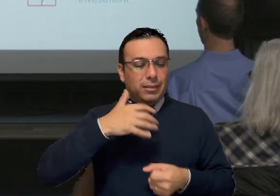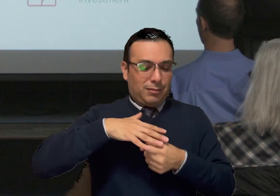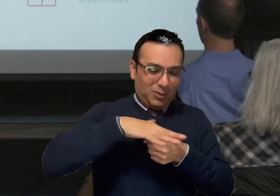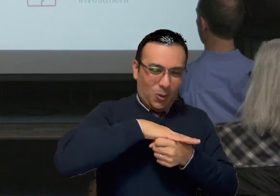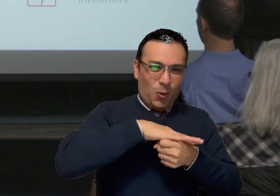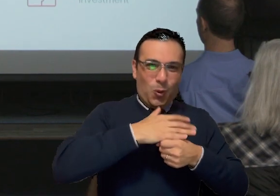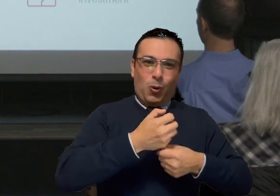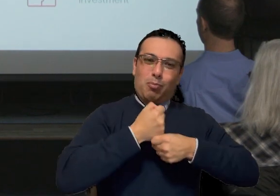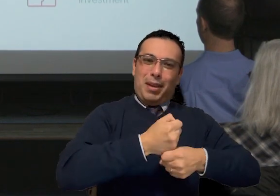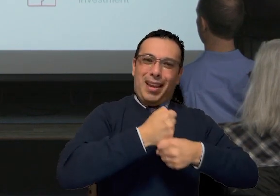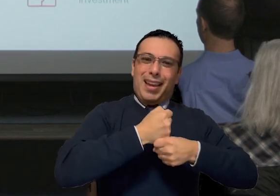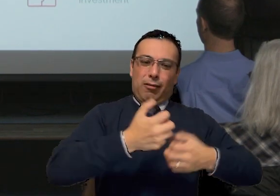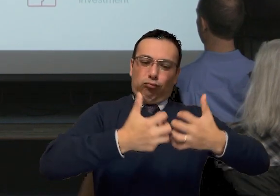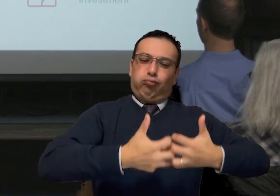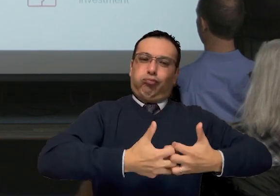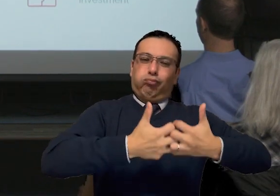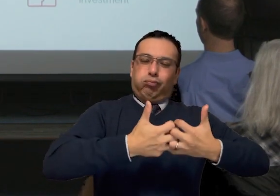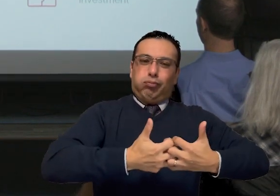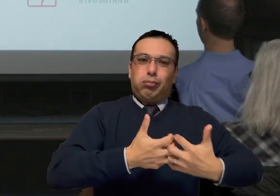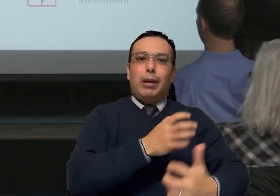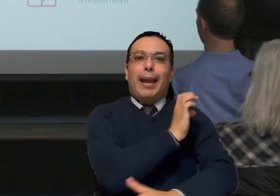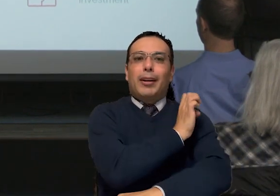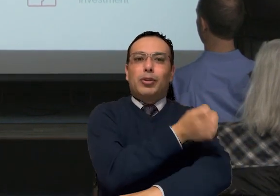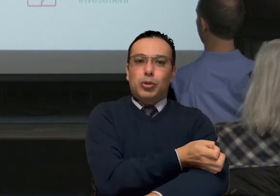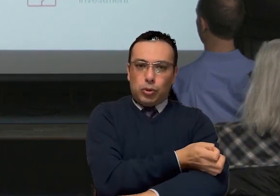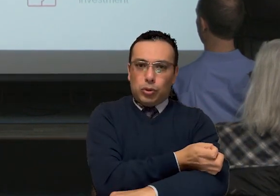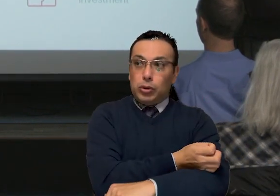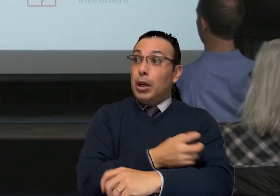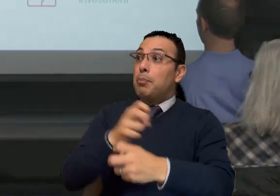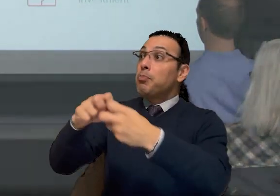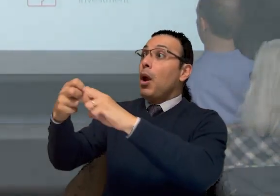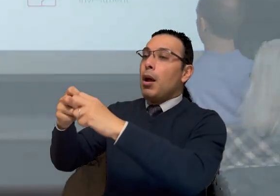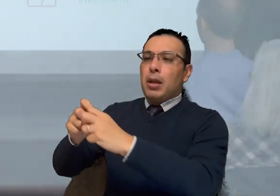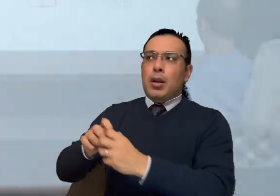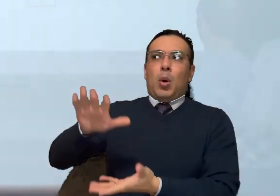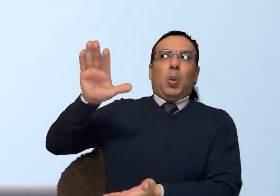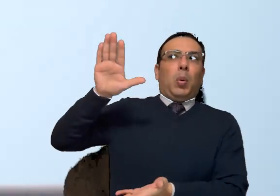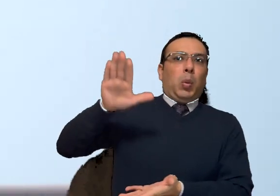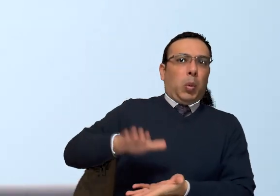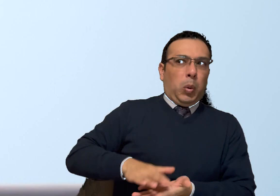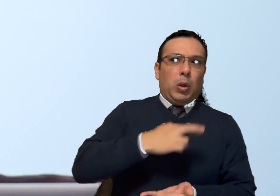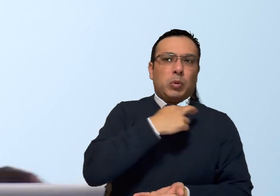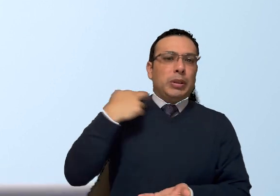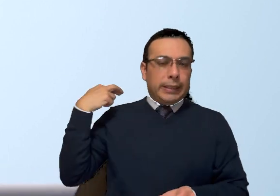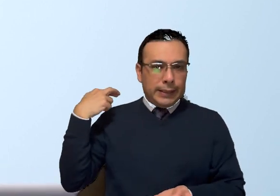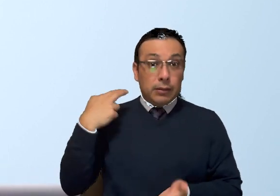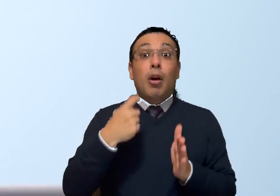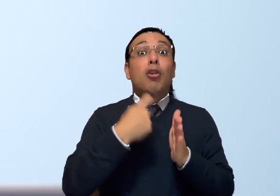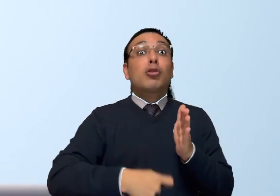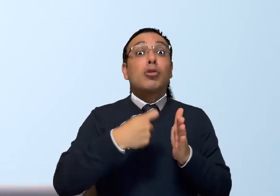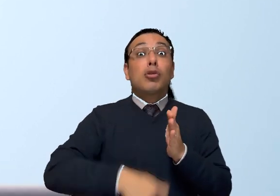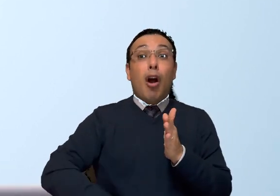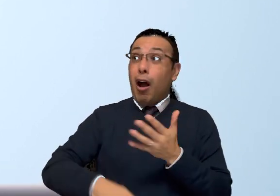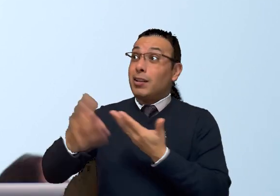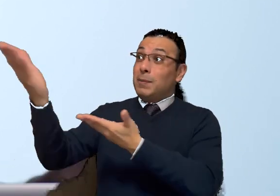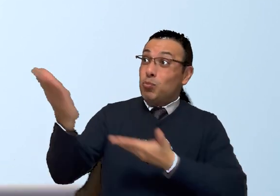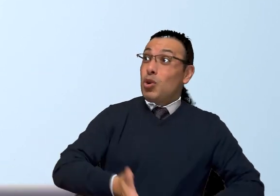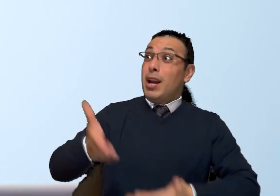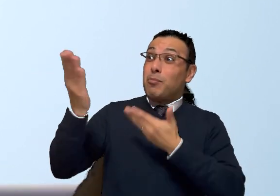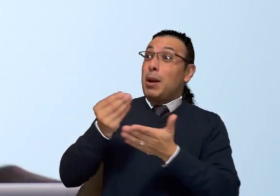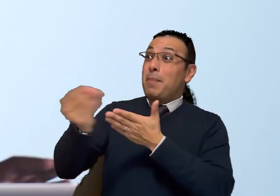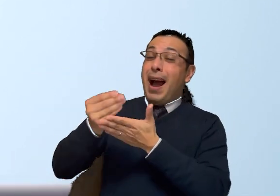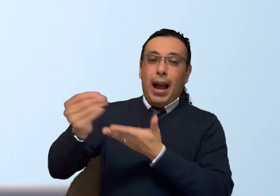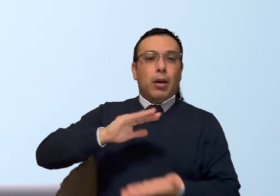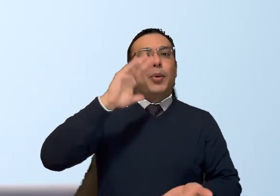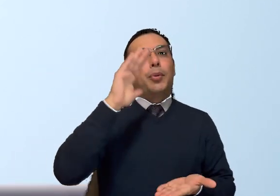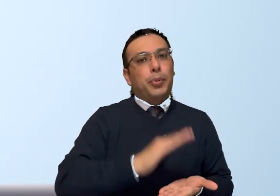to mitigate perceived and real security risks, and it could also mitigate the cost and risk of importing electricity or